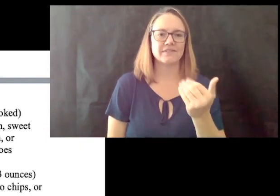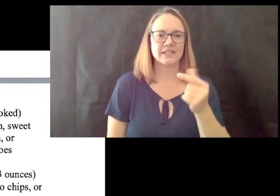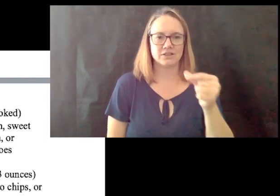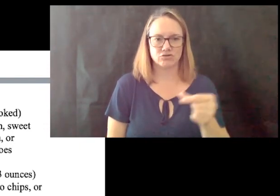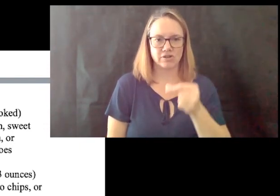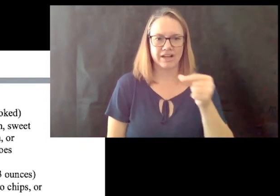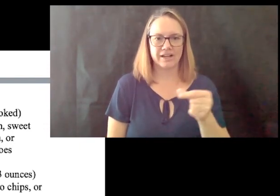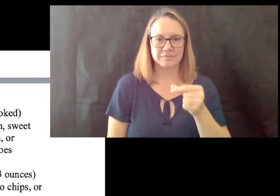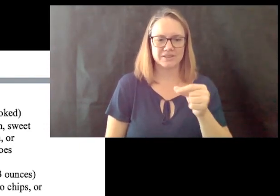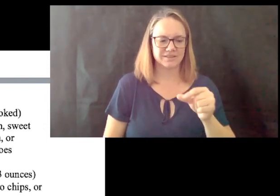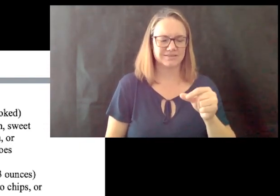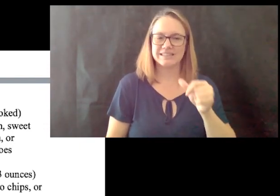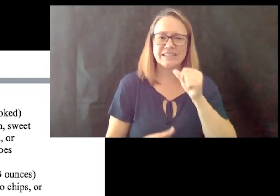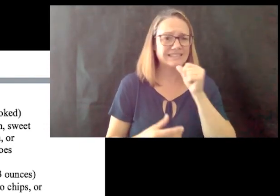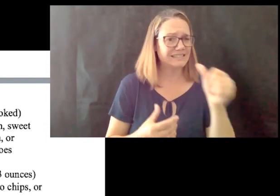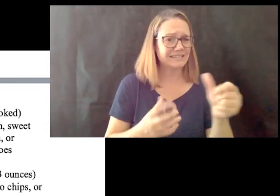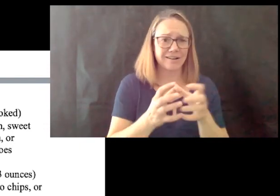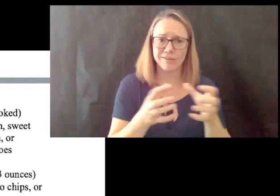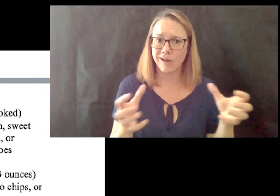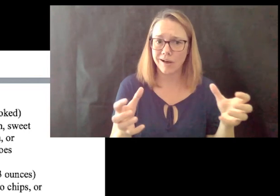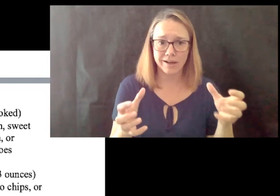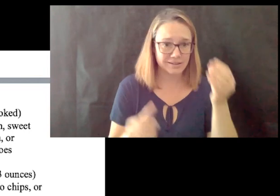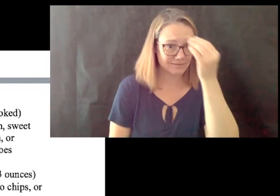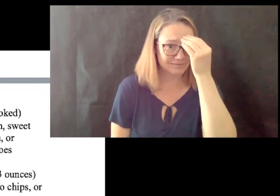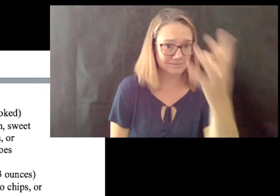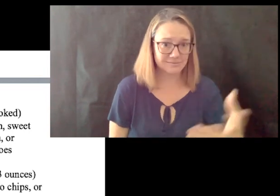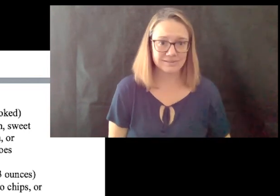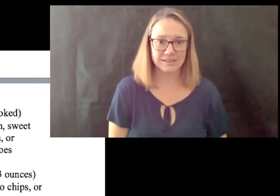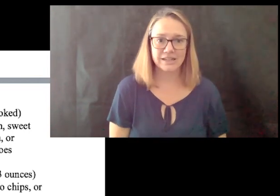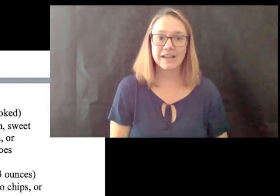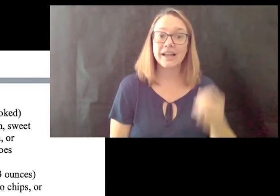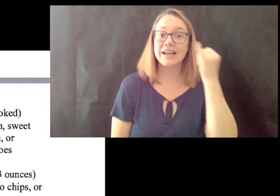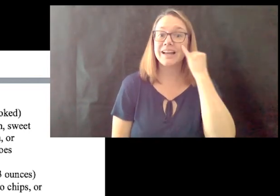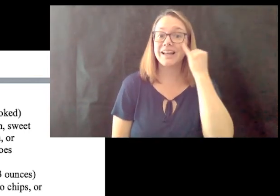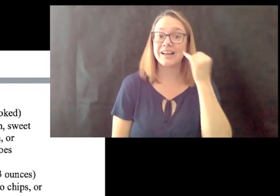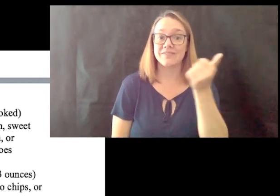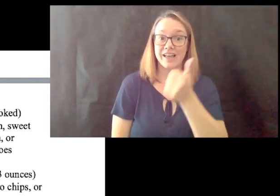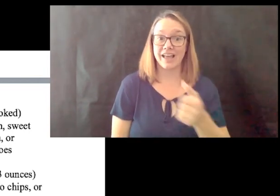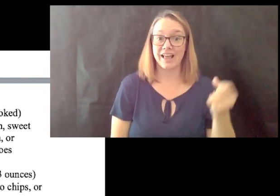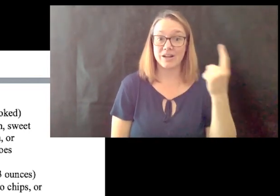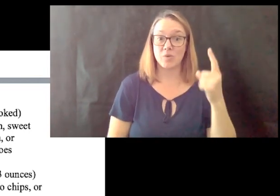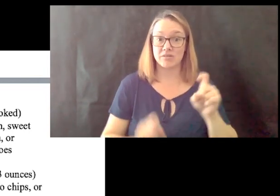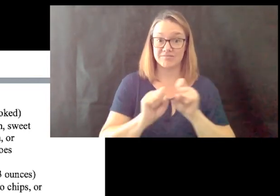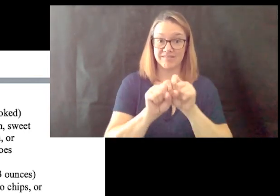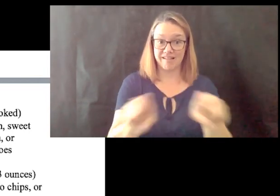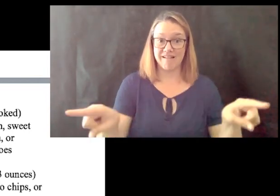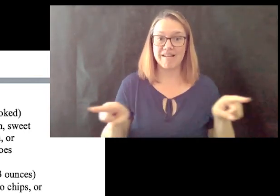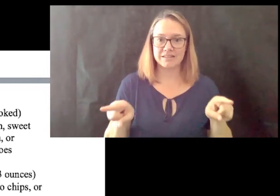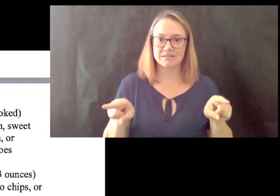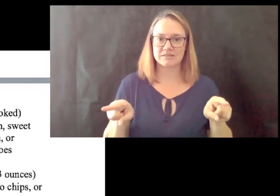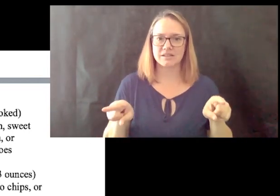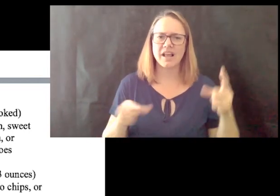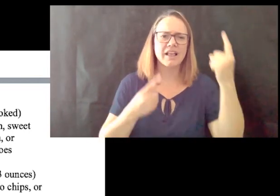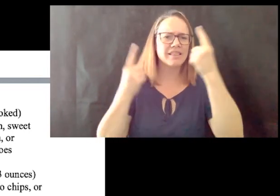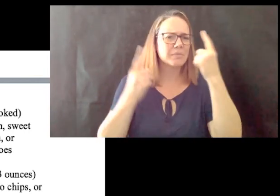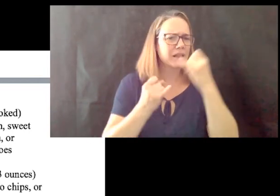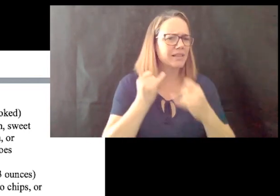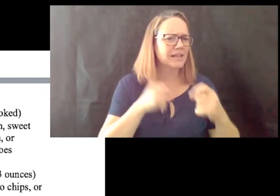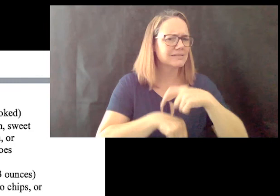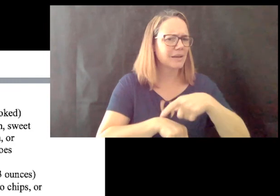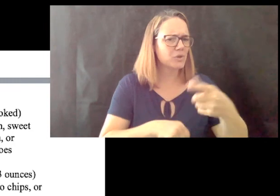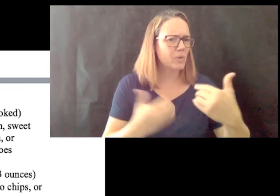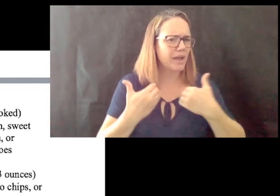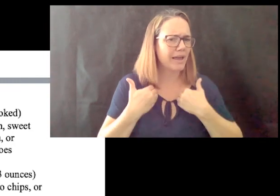1/3 of this fist, that's not very big. I'm sure if I asked anybody in the audience watching this, think about the last time